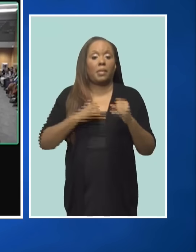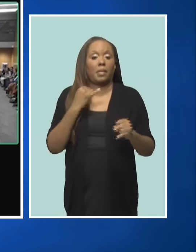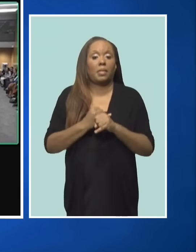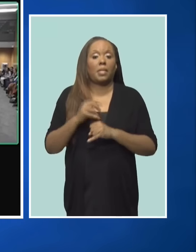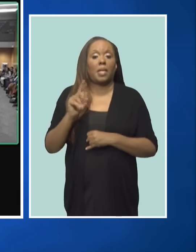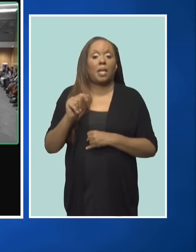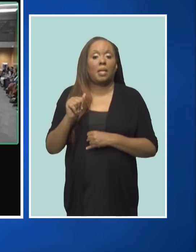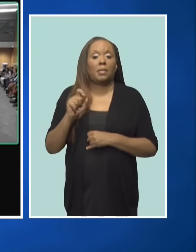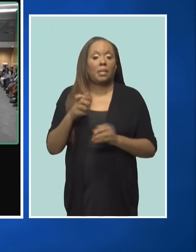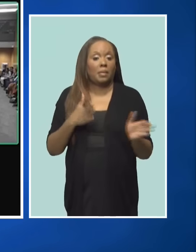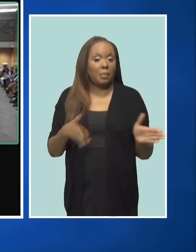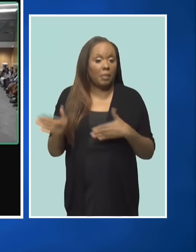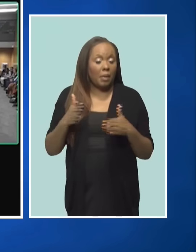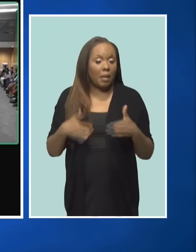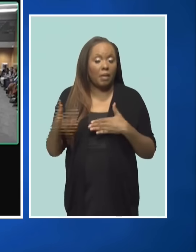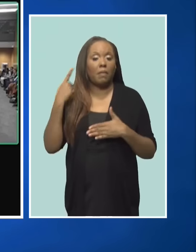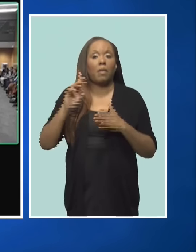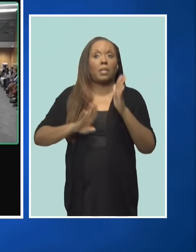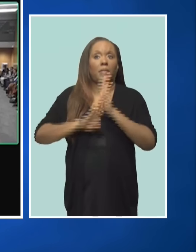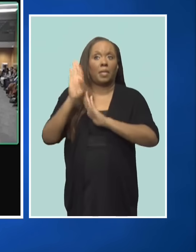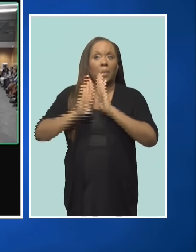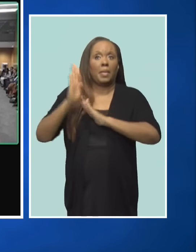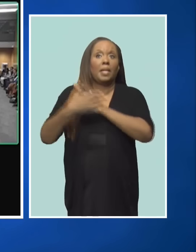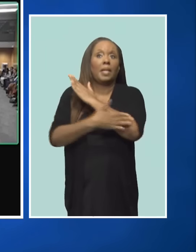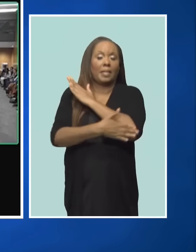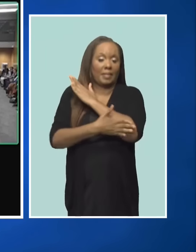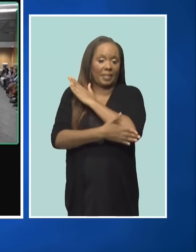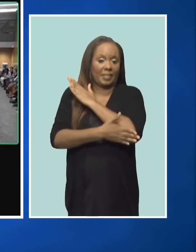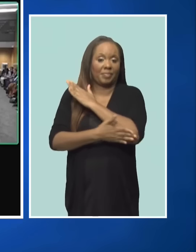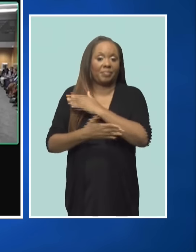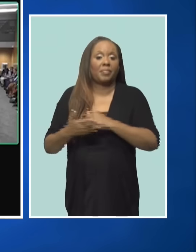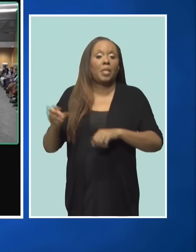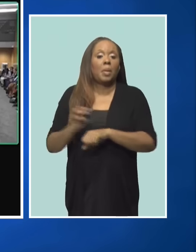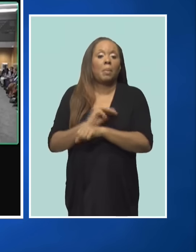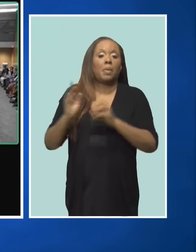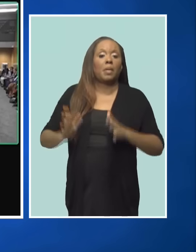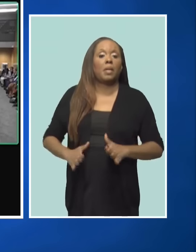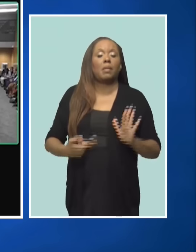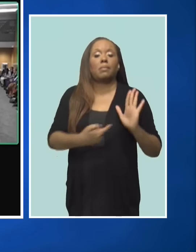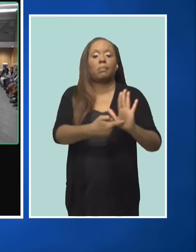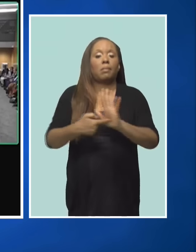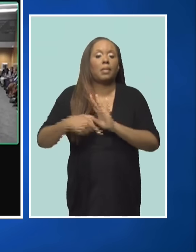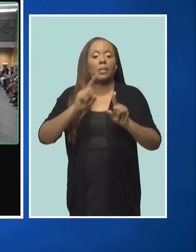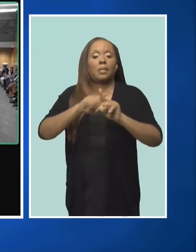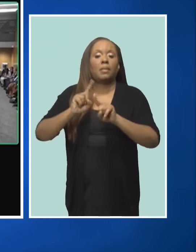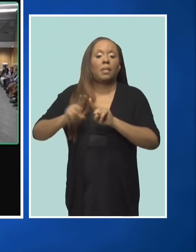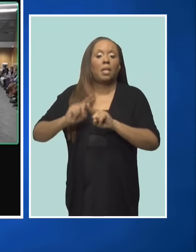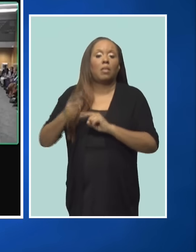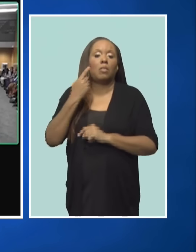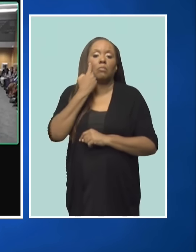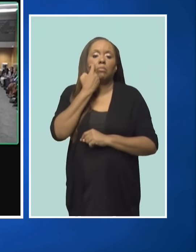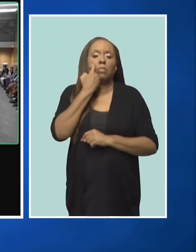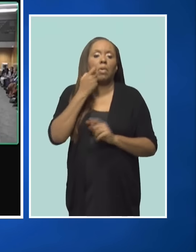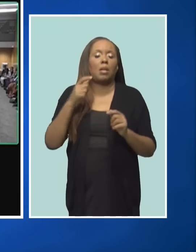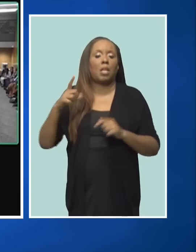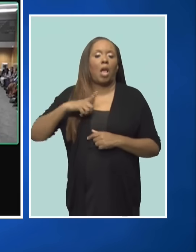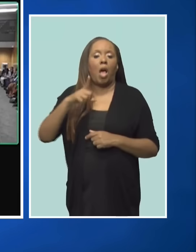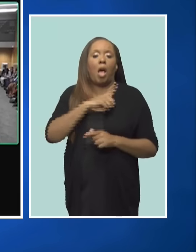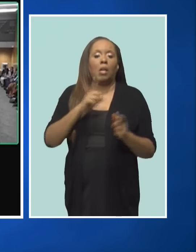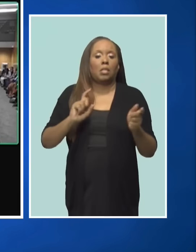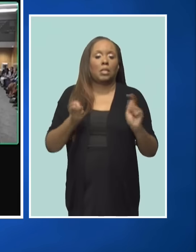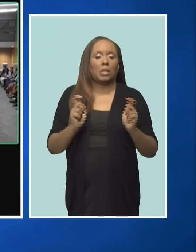international tax arrangements, particularly for developing countries. Minister Strawn highlighted a number of recent legislative changes to